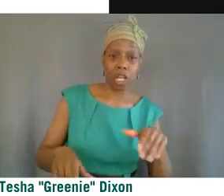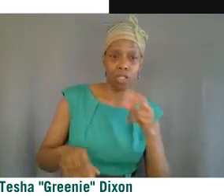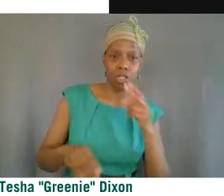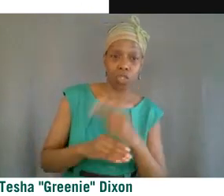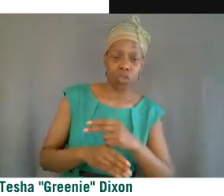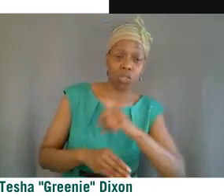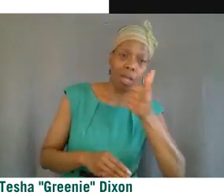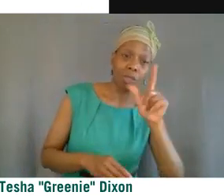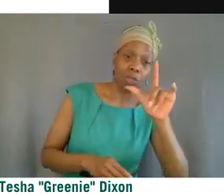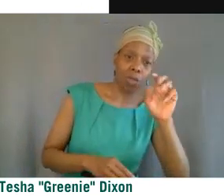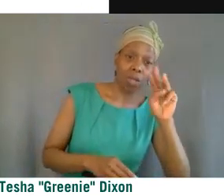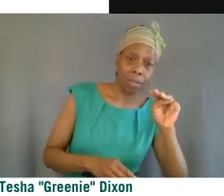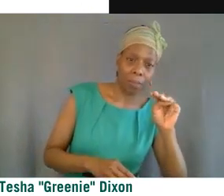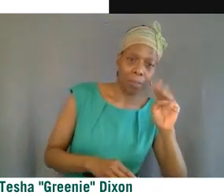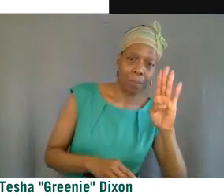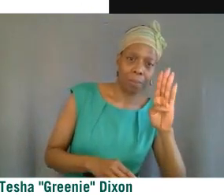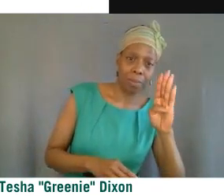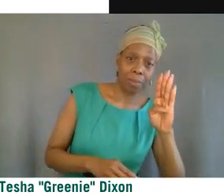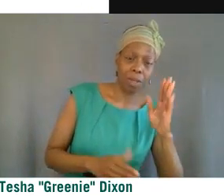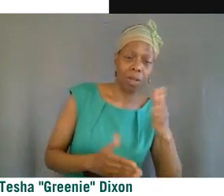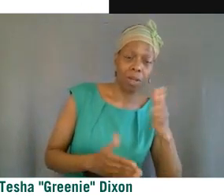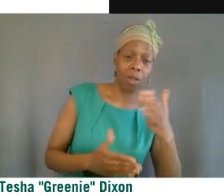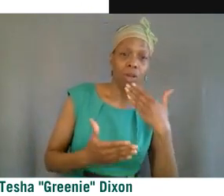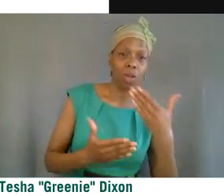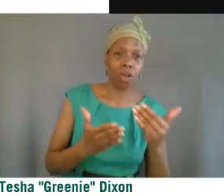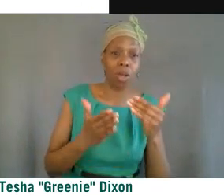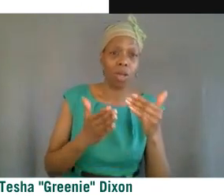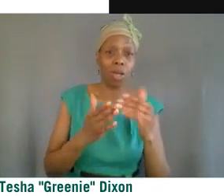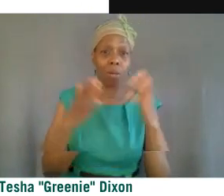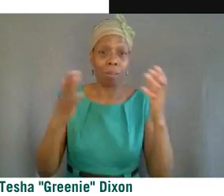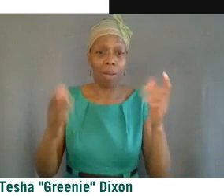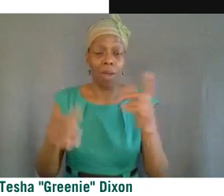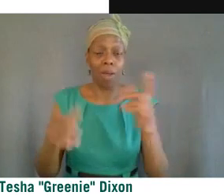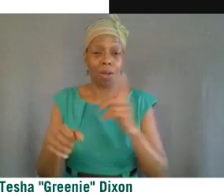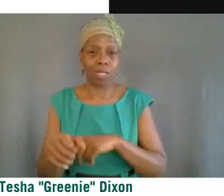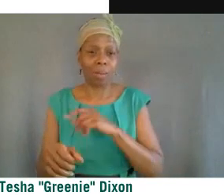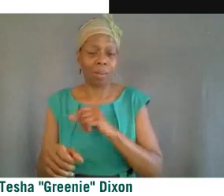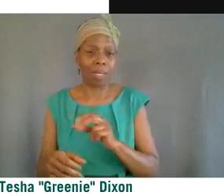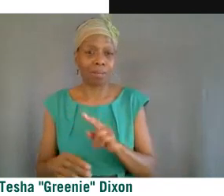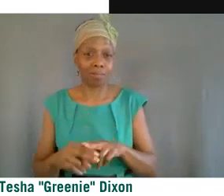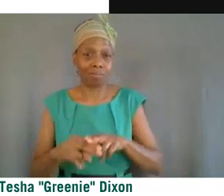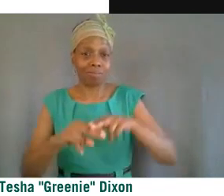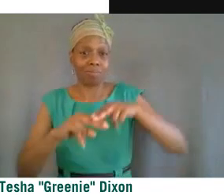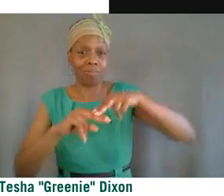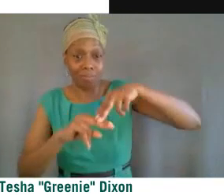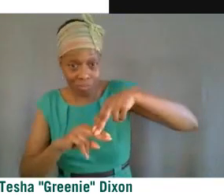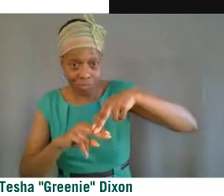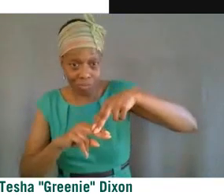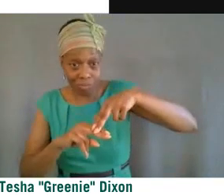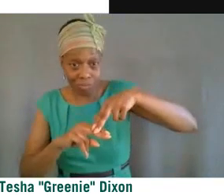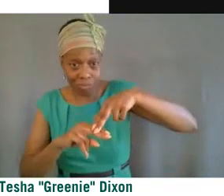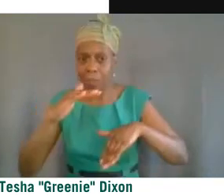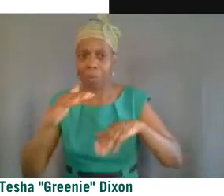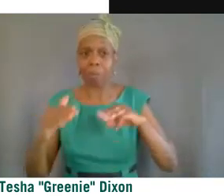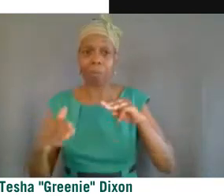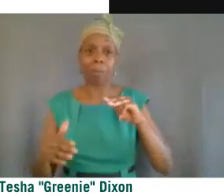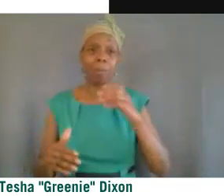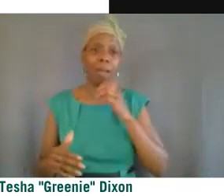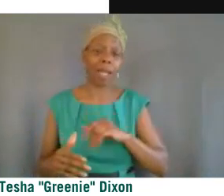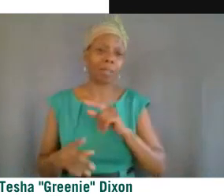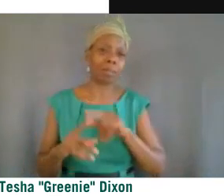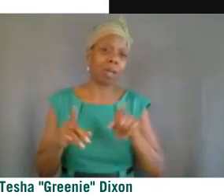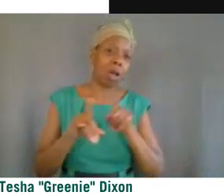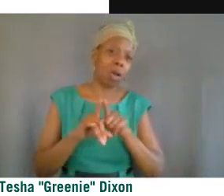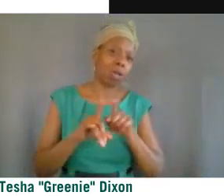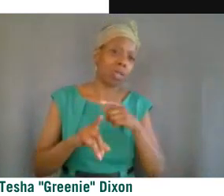good amount and sitting up, but beyond that, that there isn't a minimum age there. But I've also had families come to me and say,